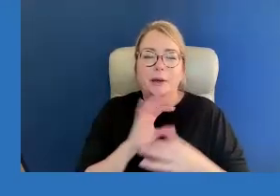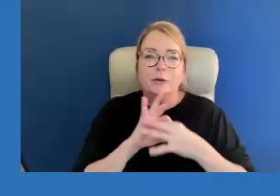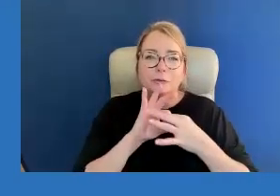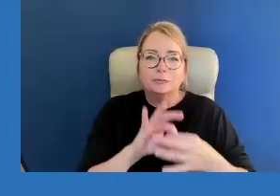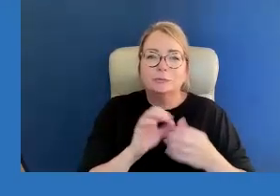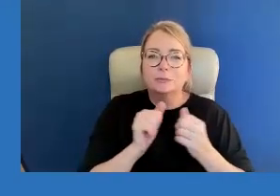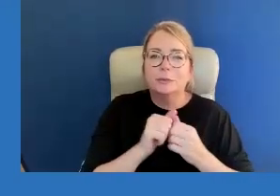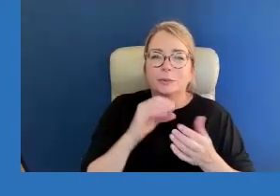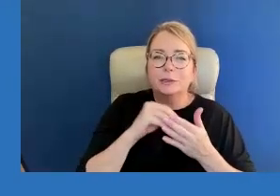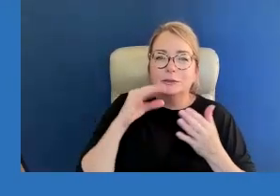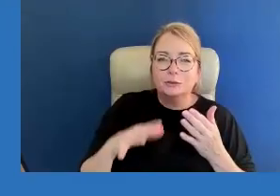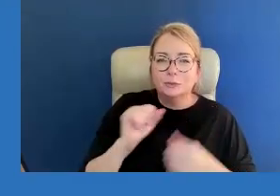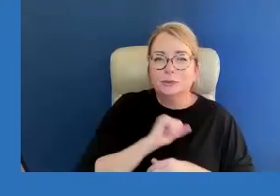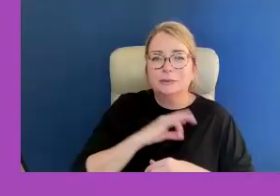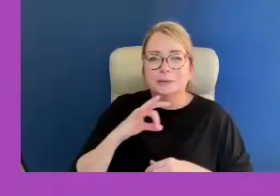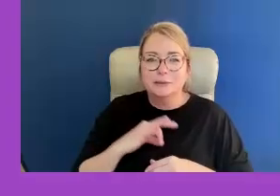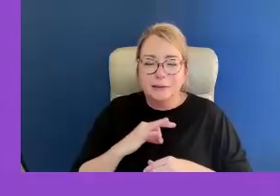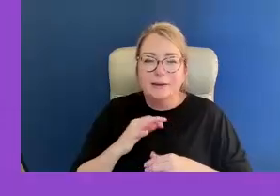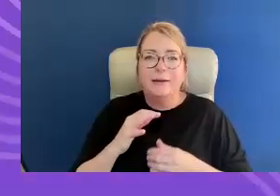your faculty, and staff.